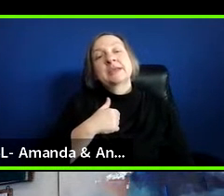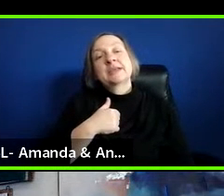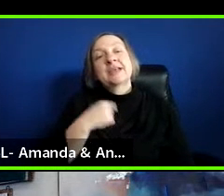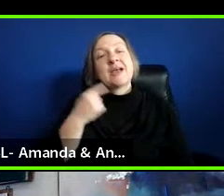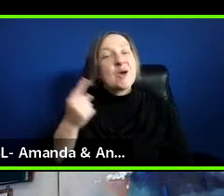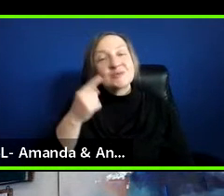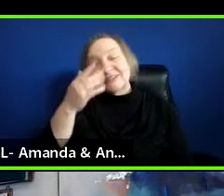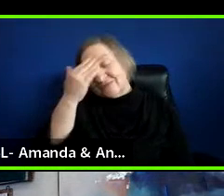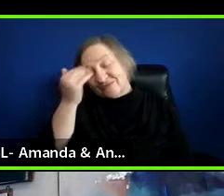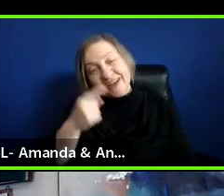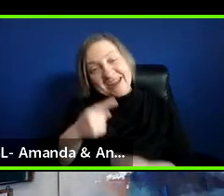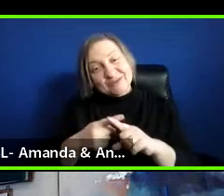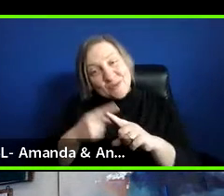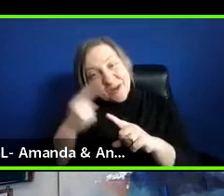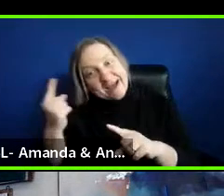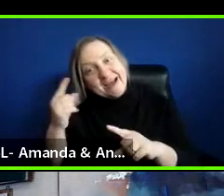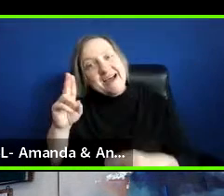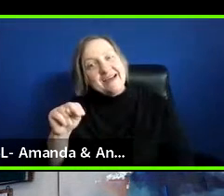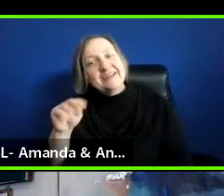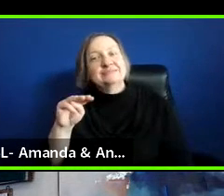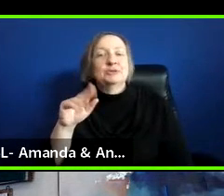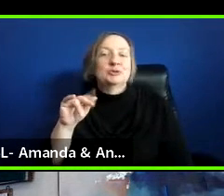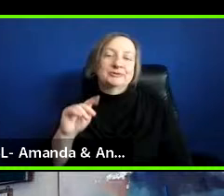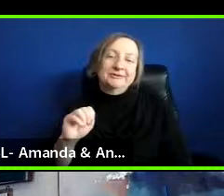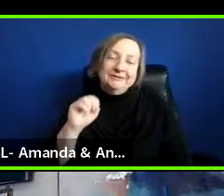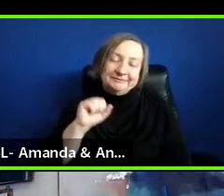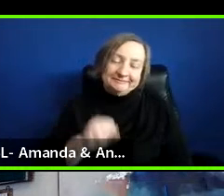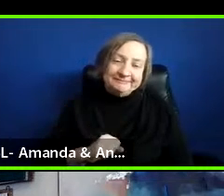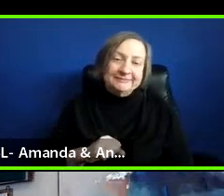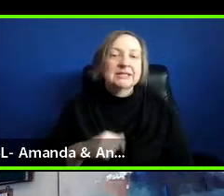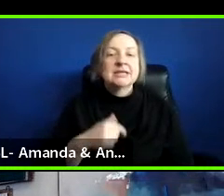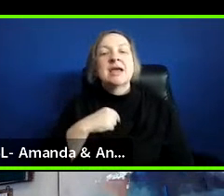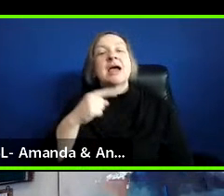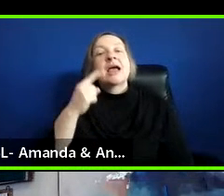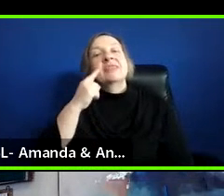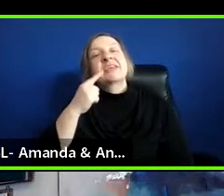always forget to unmute, but I think I said enough